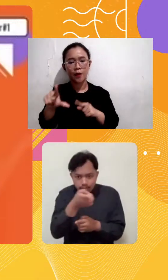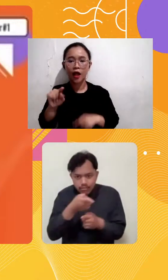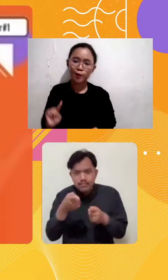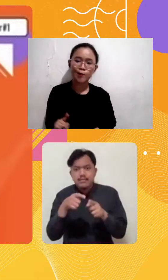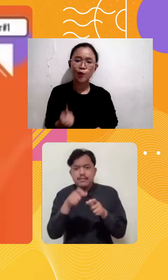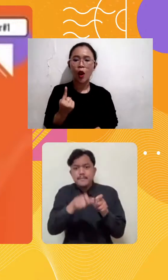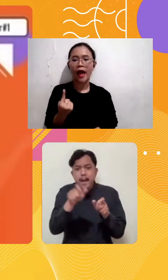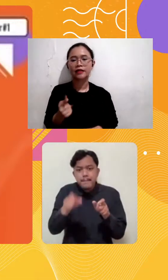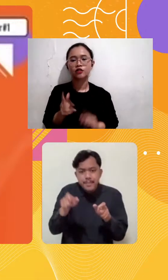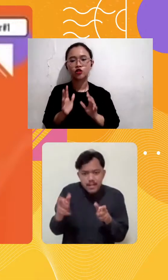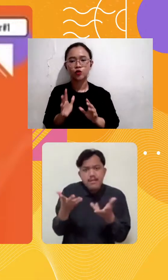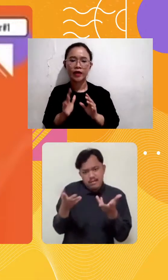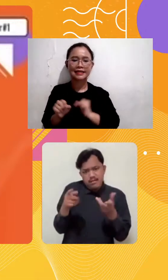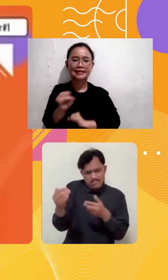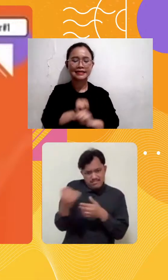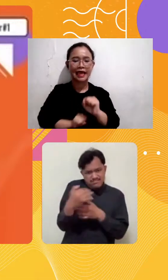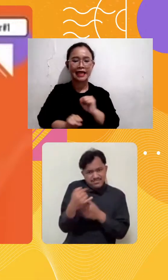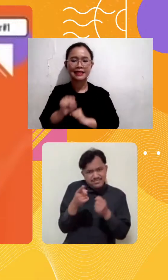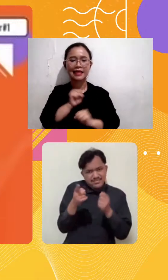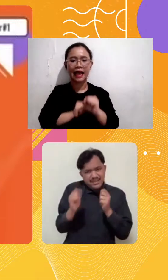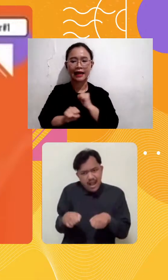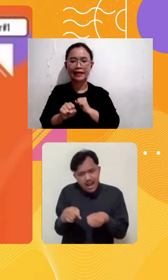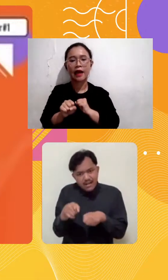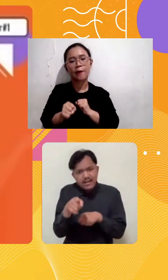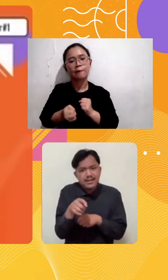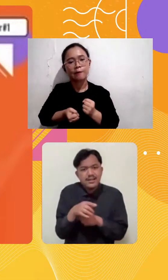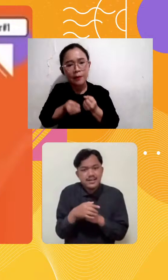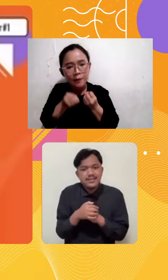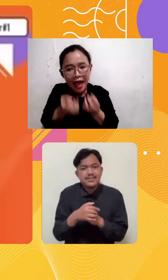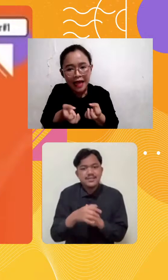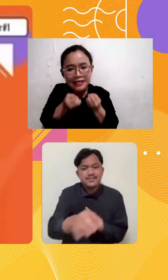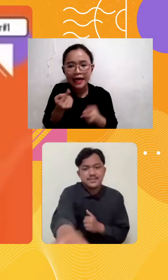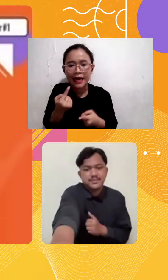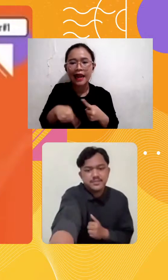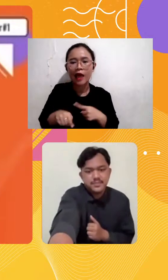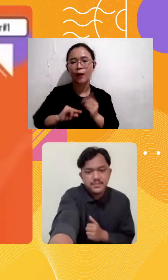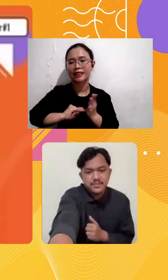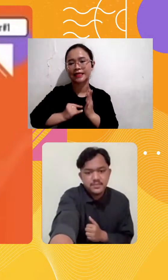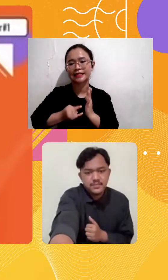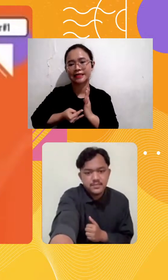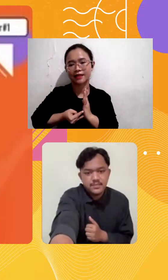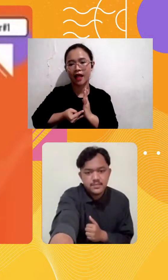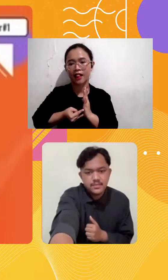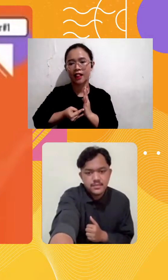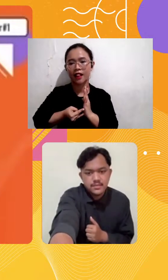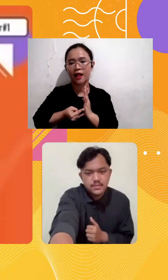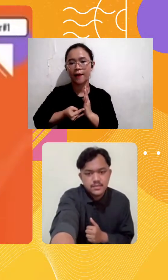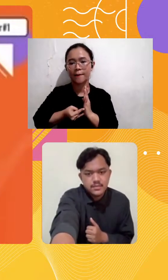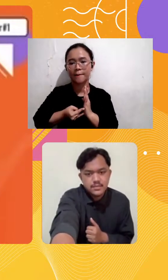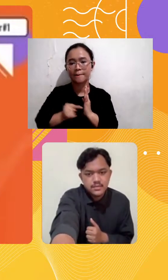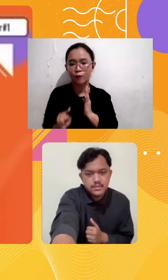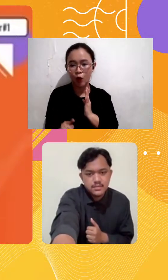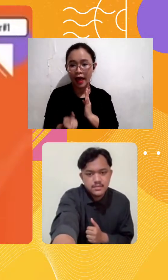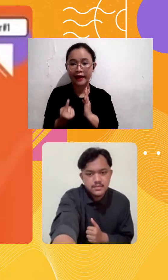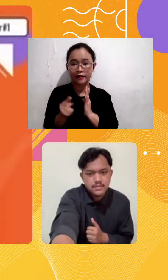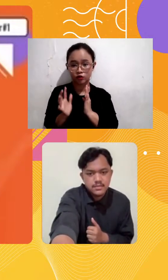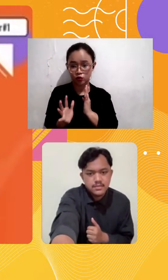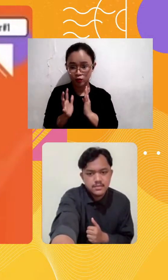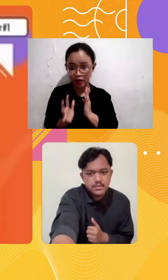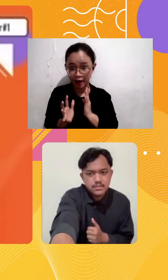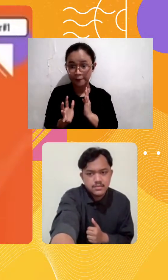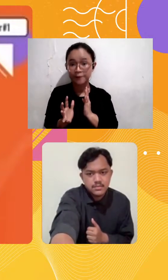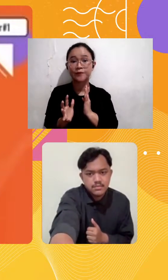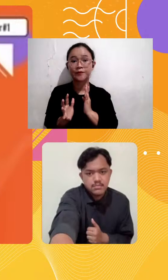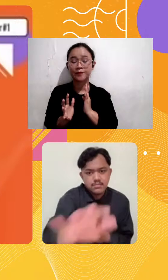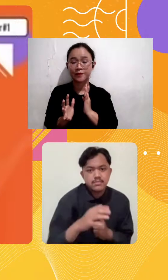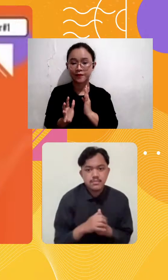a CSE digital knowledge hub targeting for young people and PWD. My few queries are, do the Love Matters platform